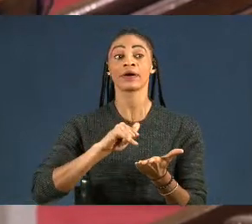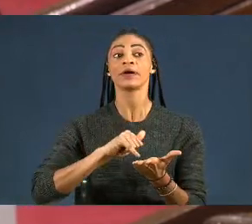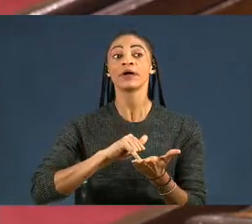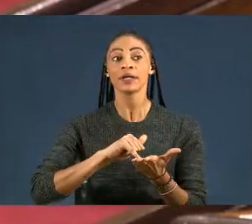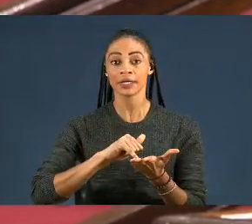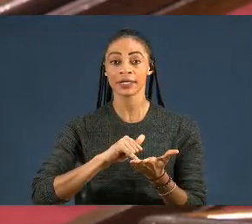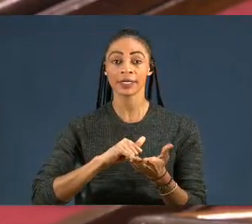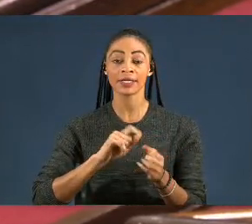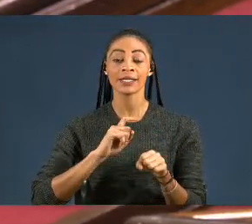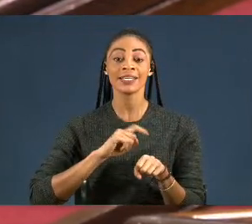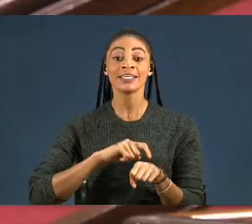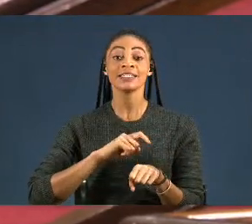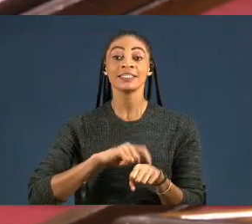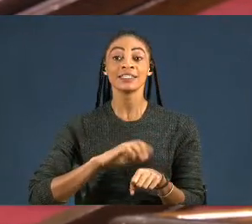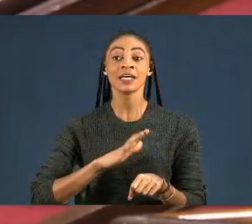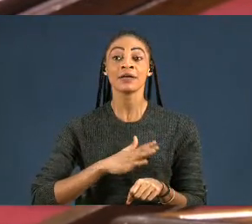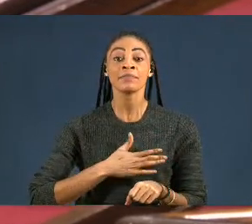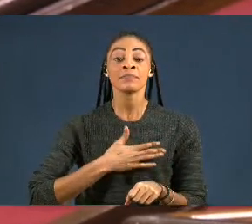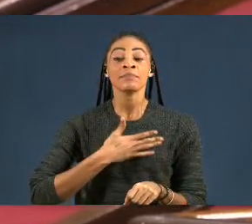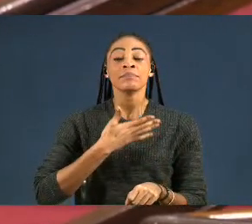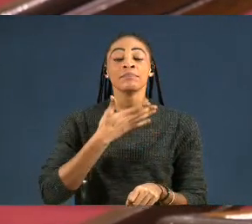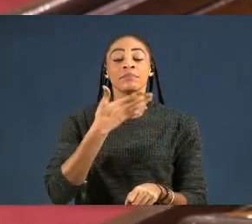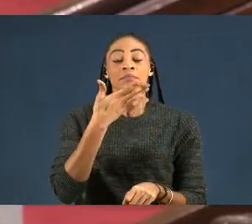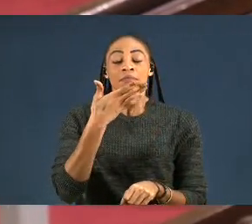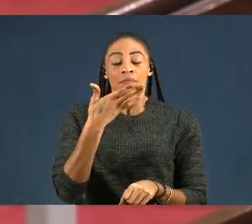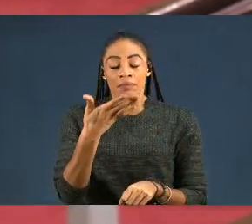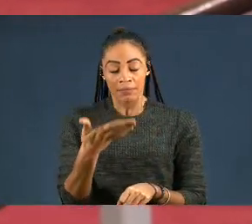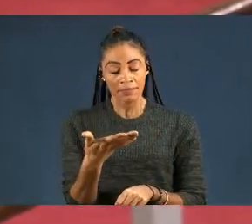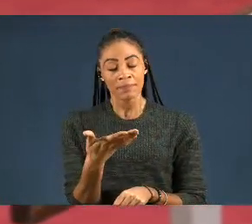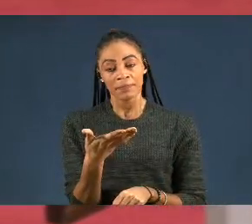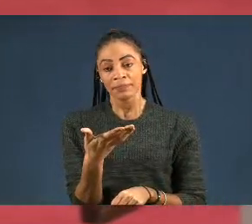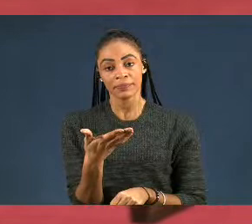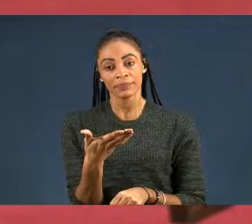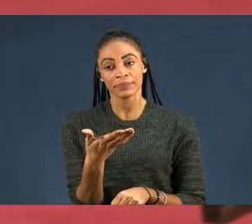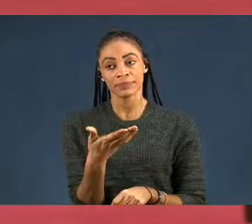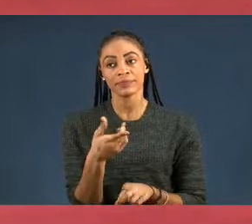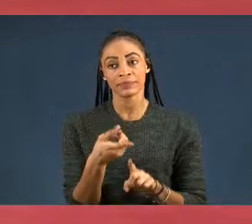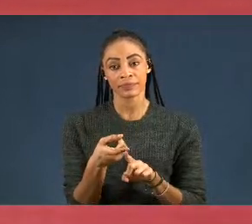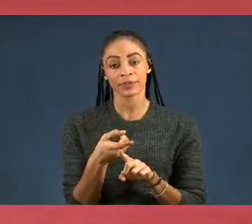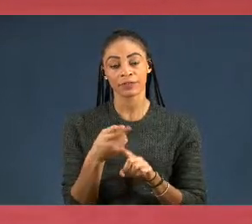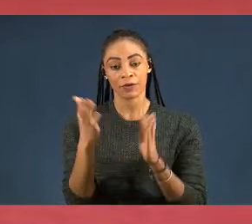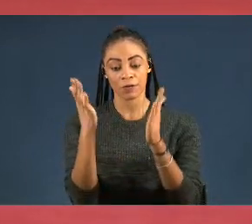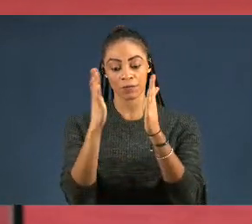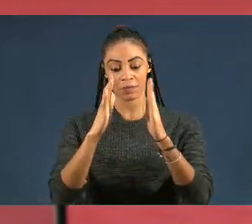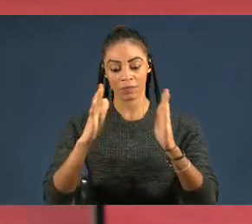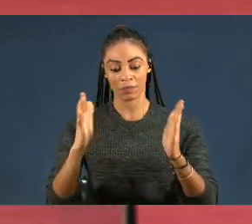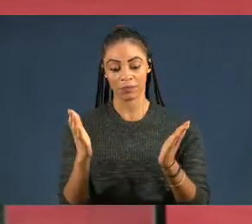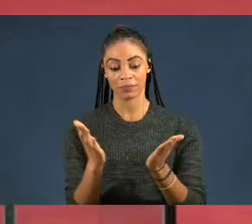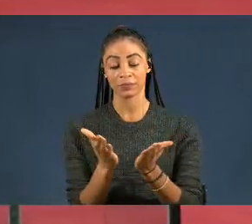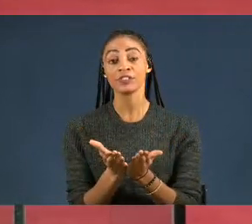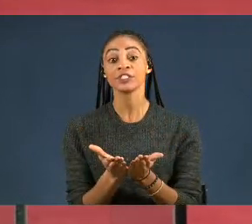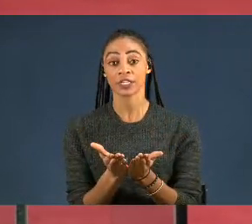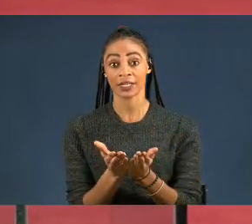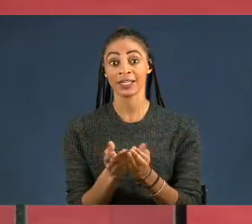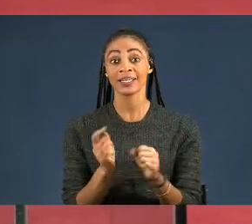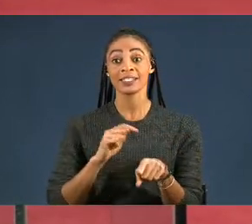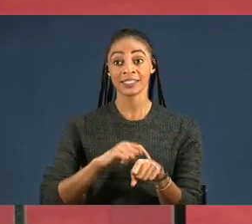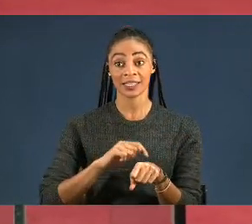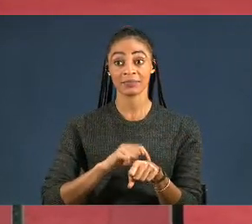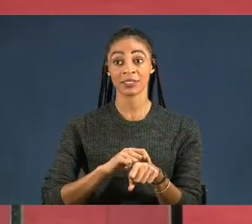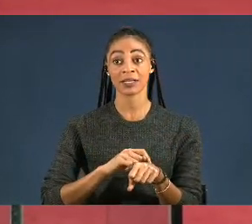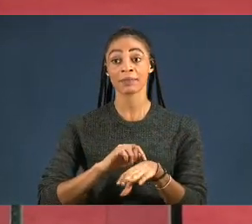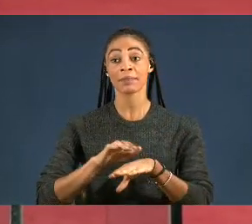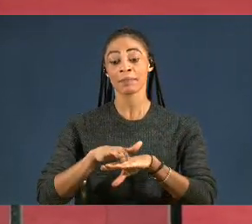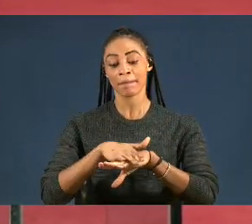when the scent of the perfume came out from the alabaster jar, and as it was being applied on the